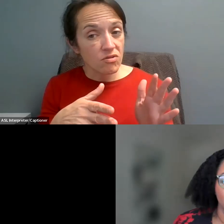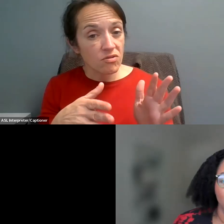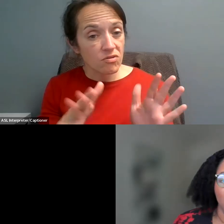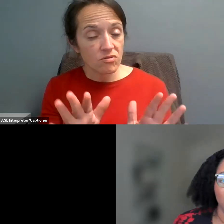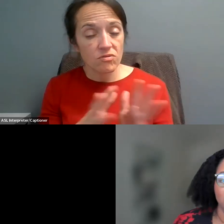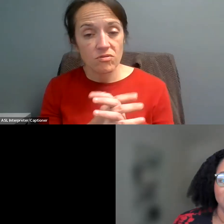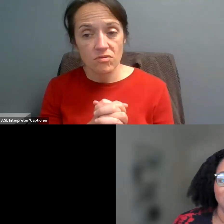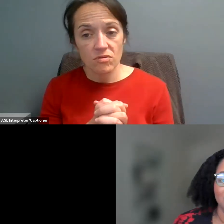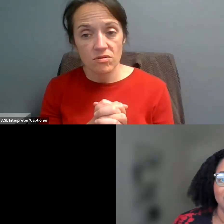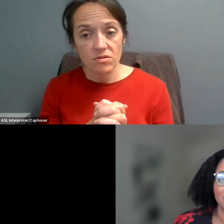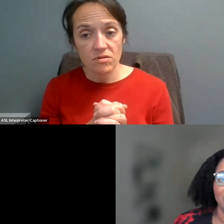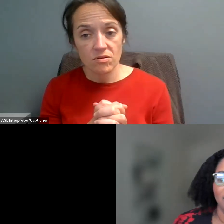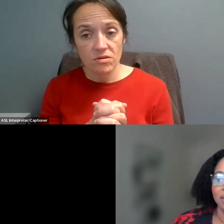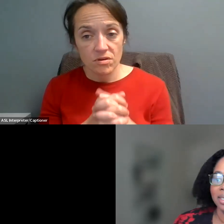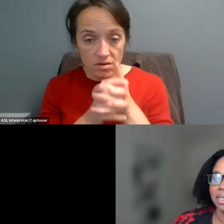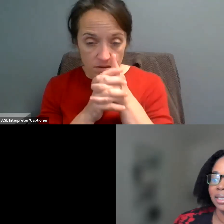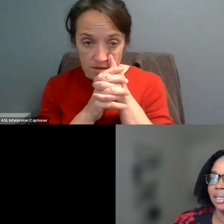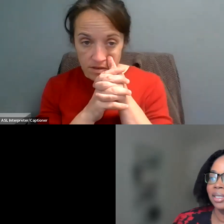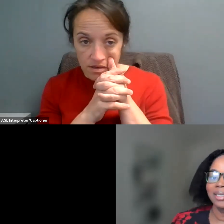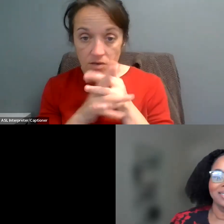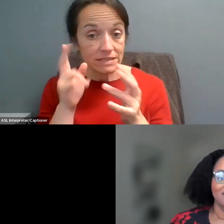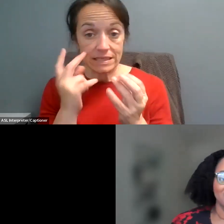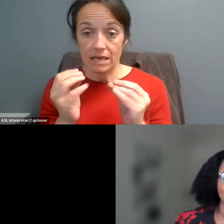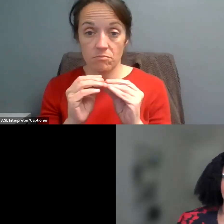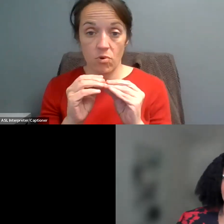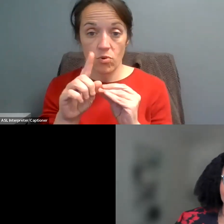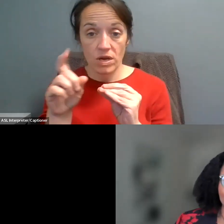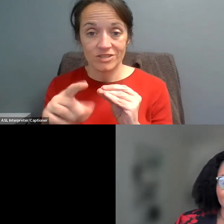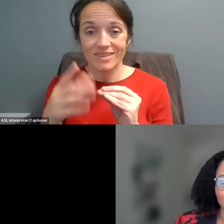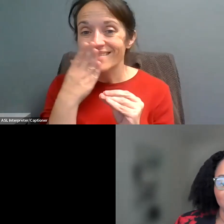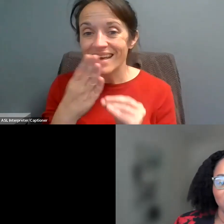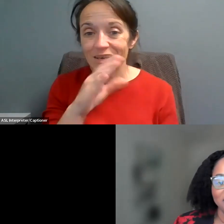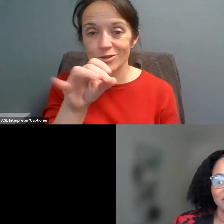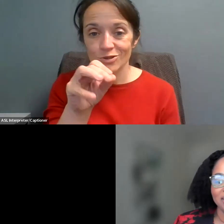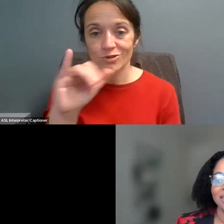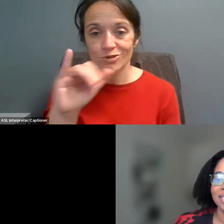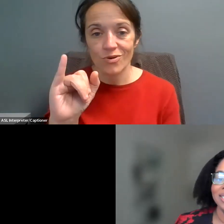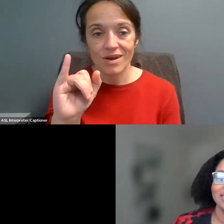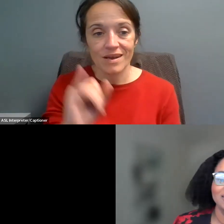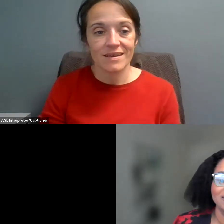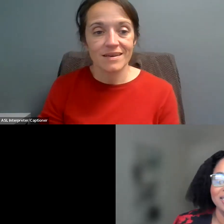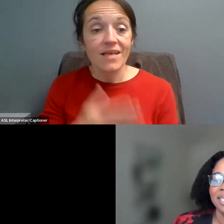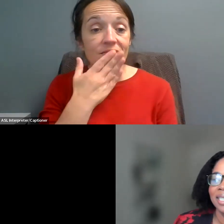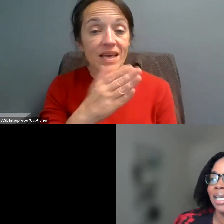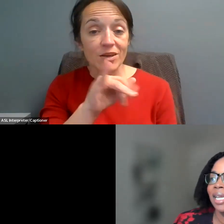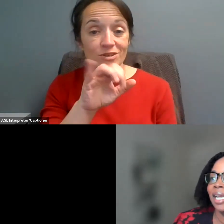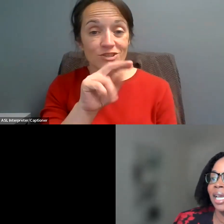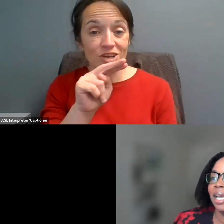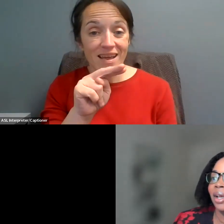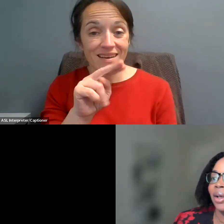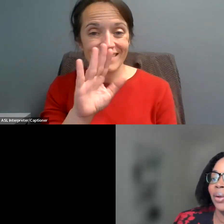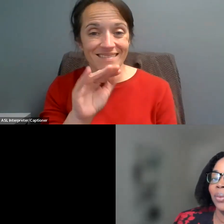Cool. I don't well, thank you so much. Else. Thank you, Joy. Thank you so much, Jen.